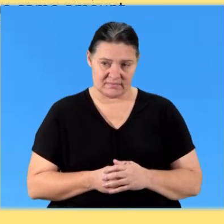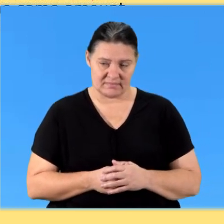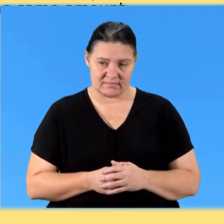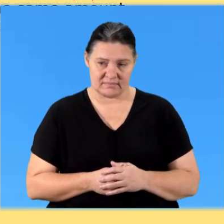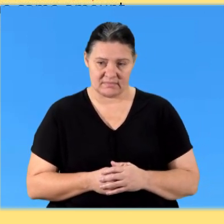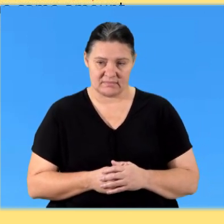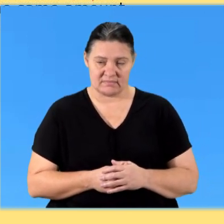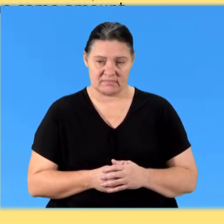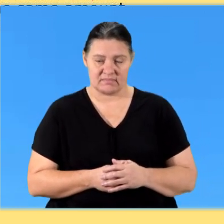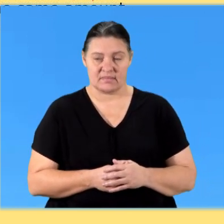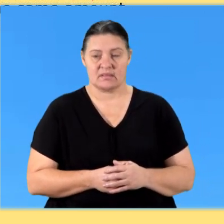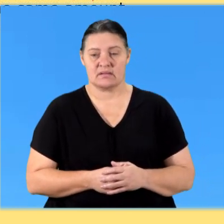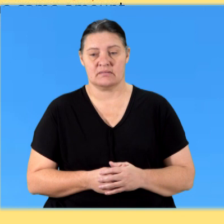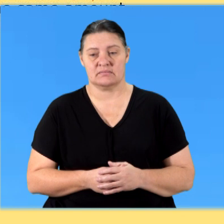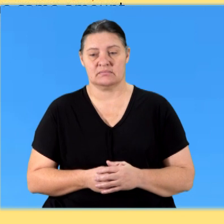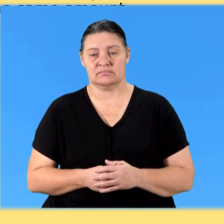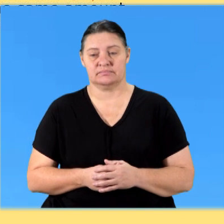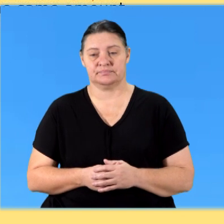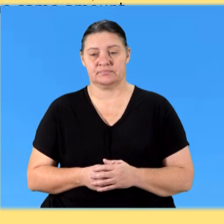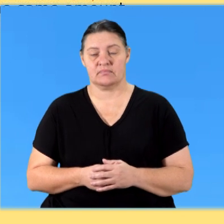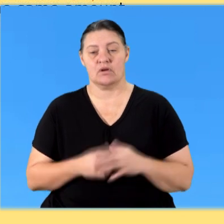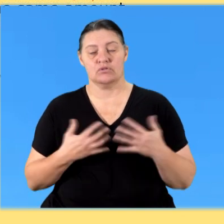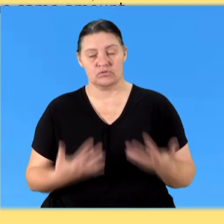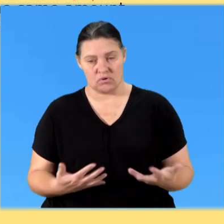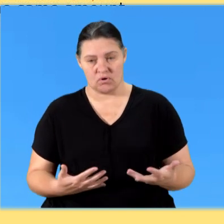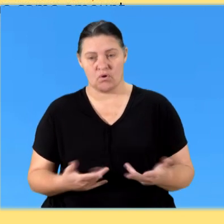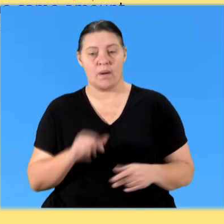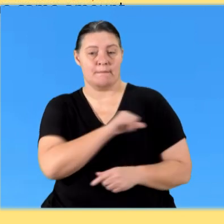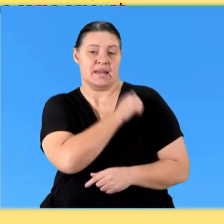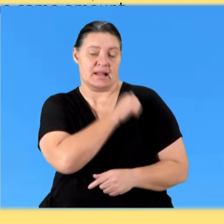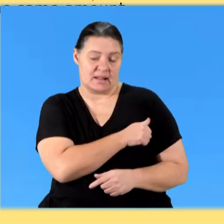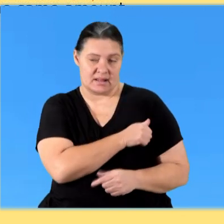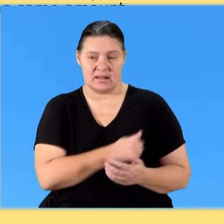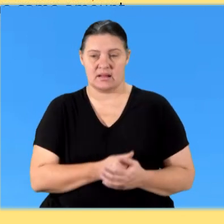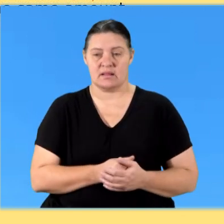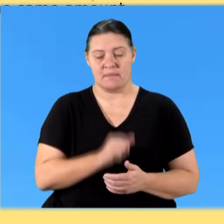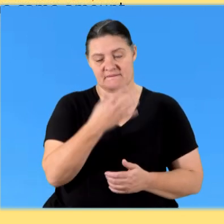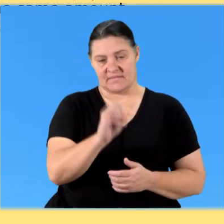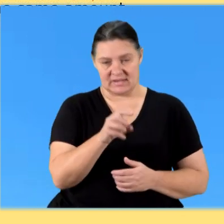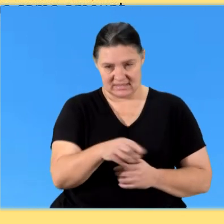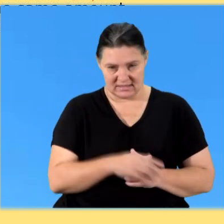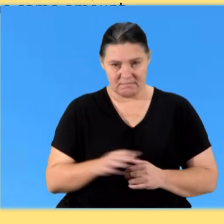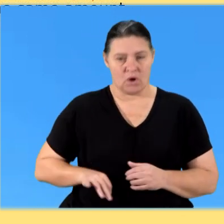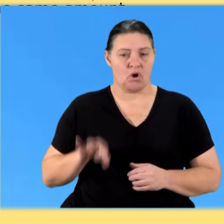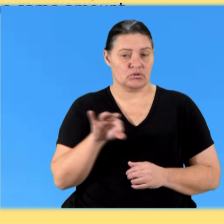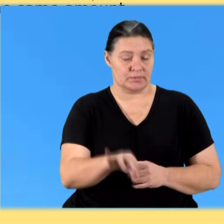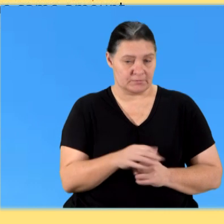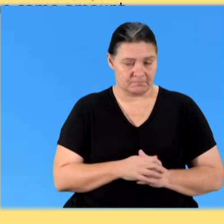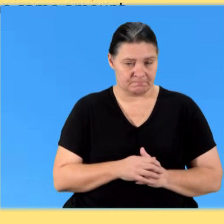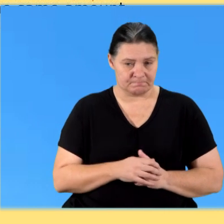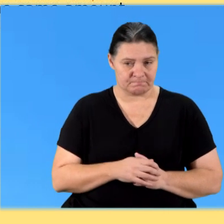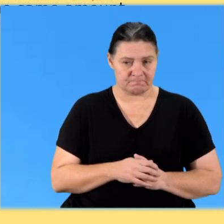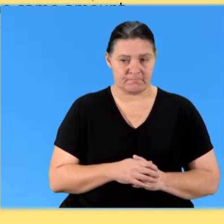1, rand for rand. That is going to give us 50. So I'll come to my medical aid. There is my 50 as a